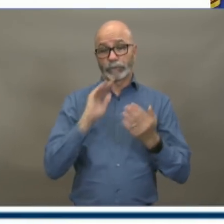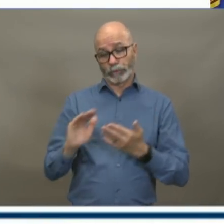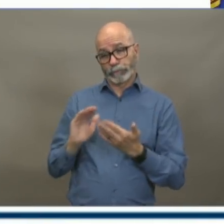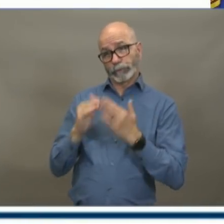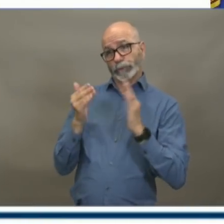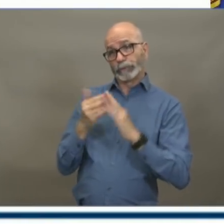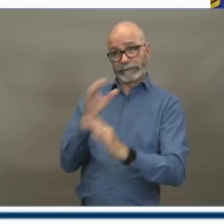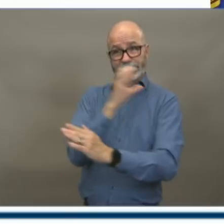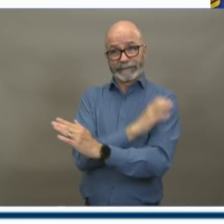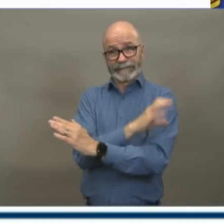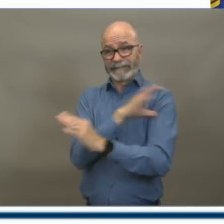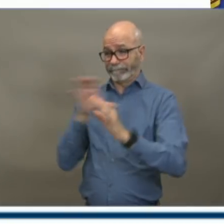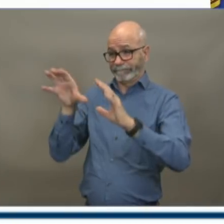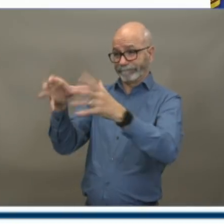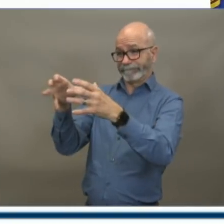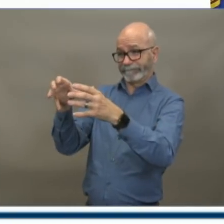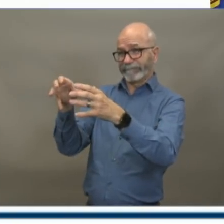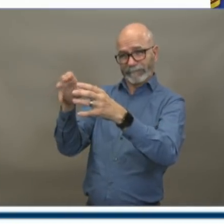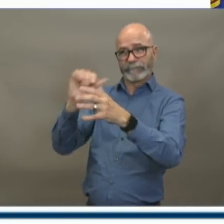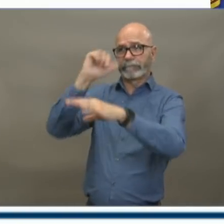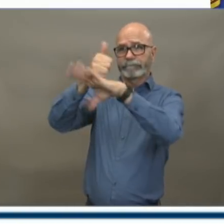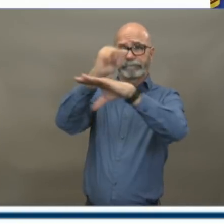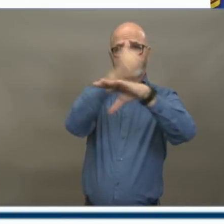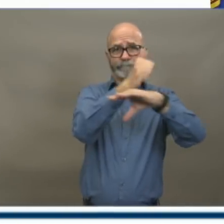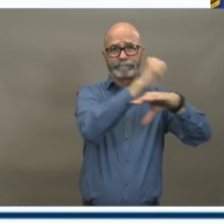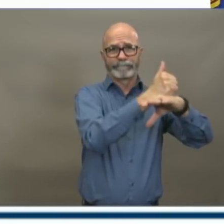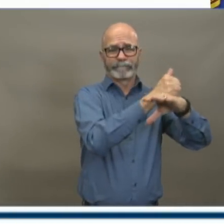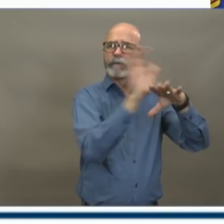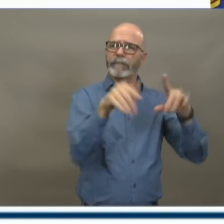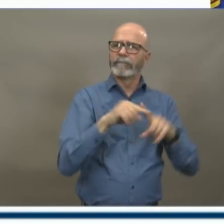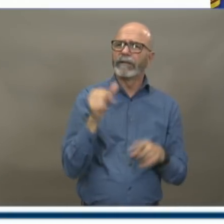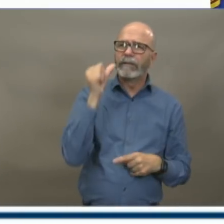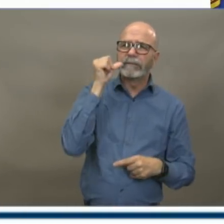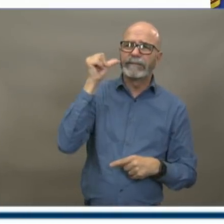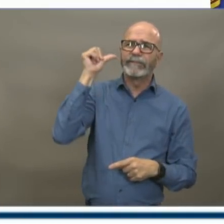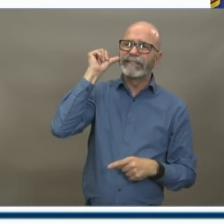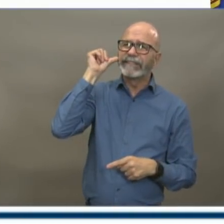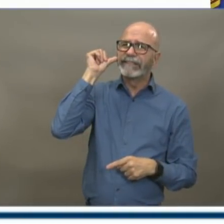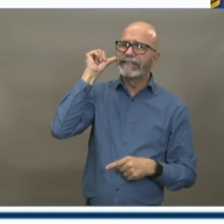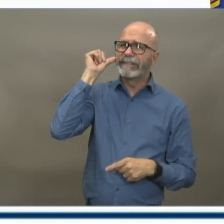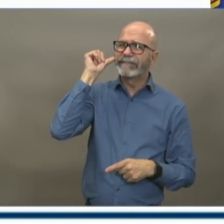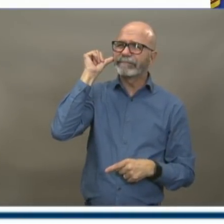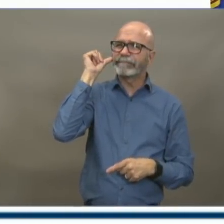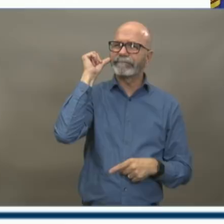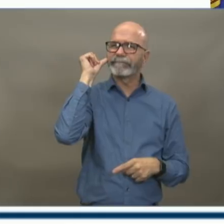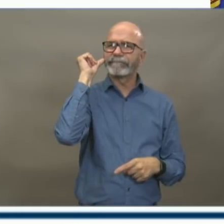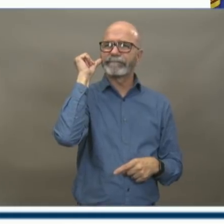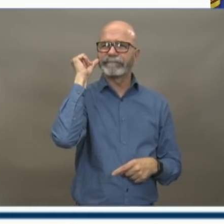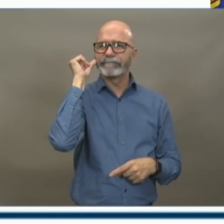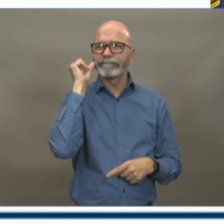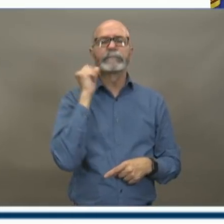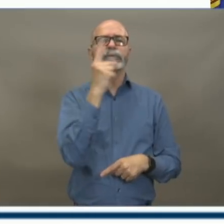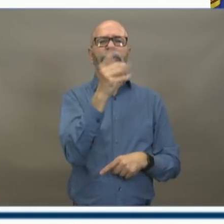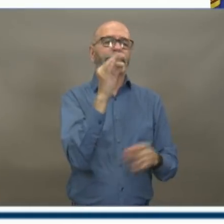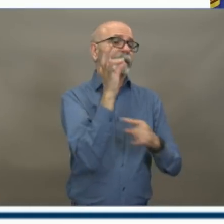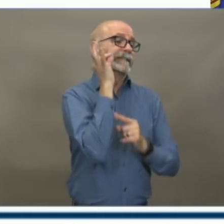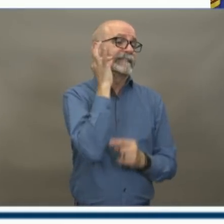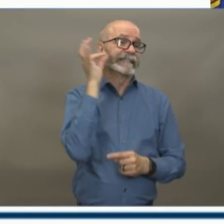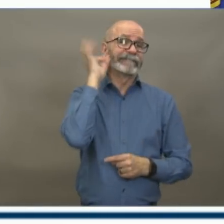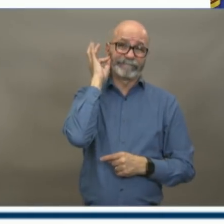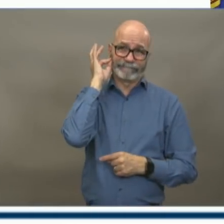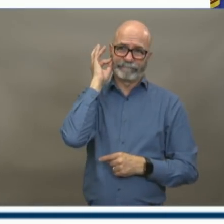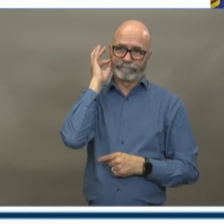clinics. Yesterday, Regional Chief Paul Prosper issued a statement calling for a Mi'kmaq-specific vaccination